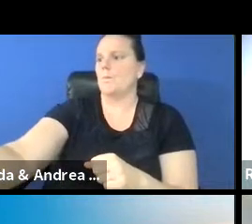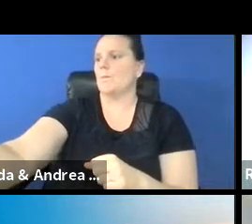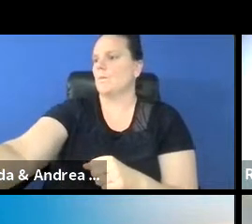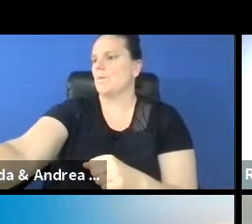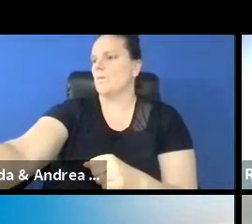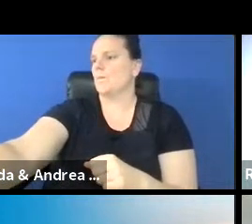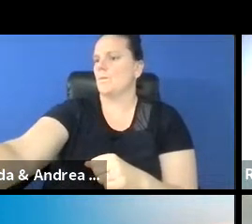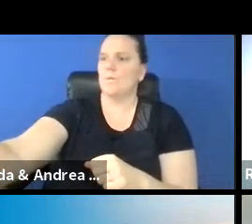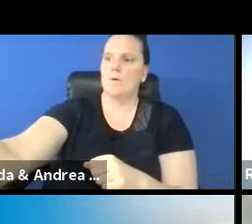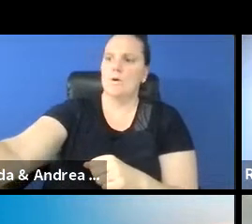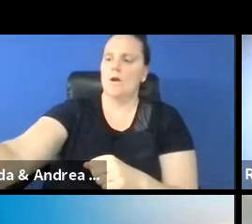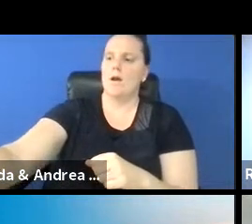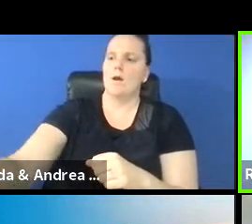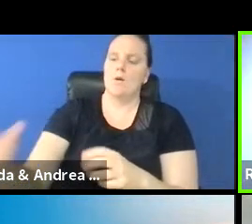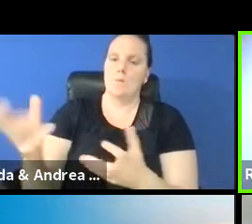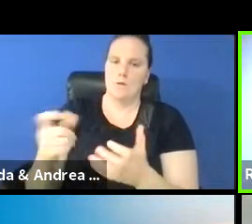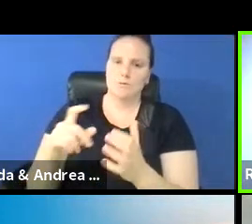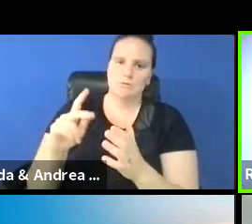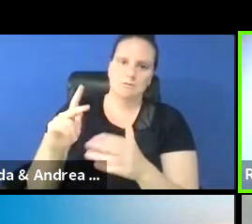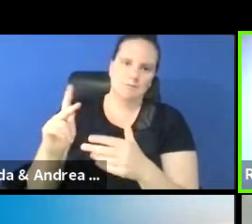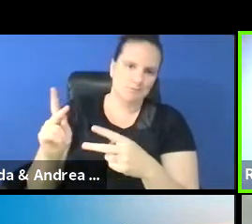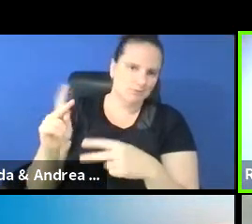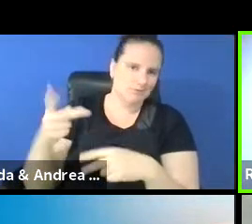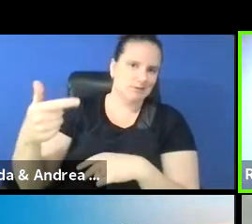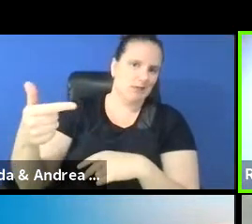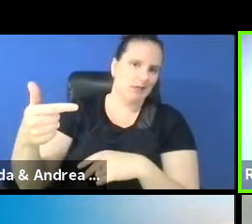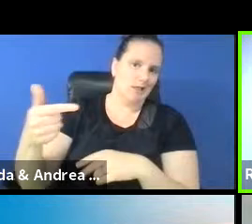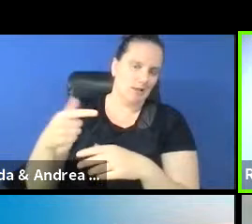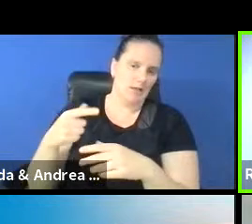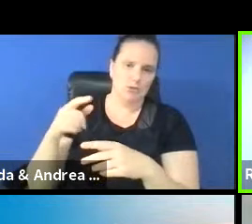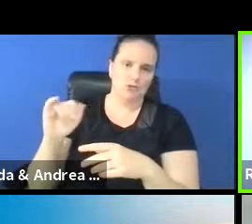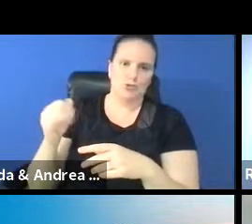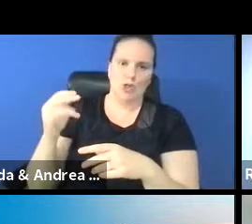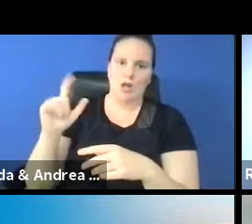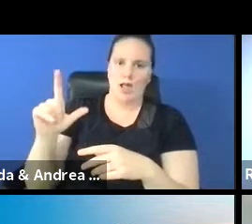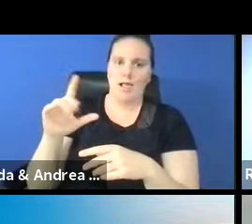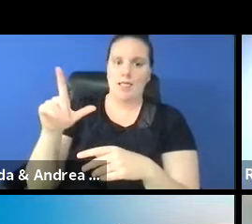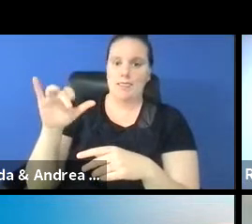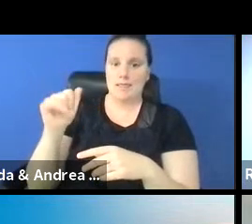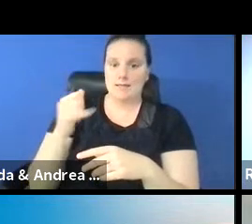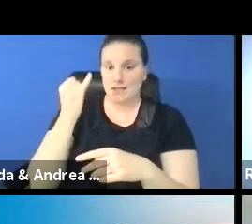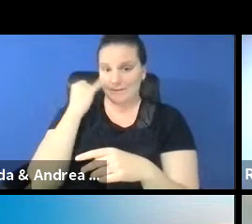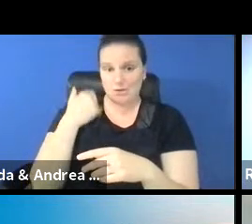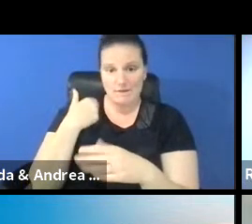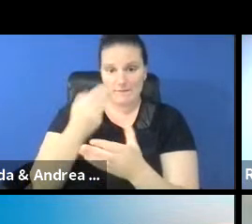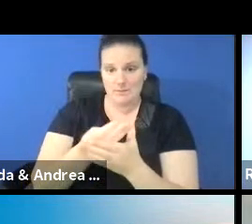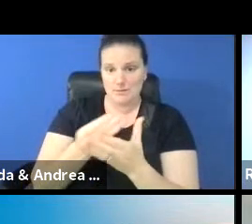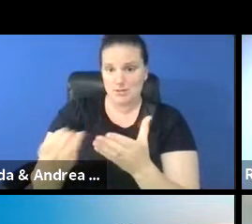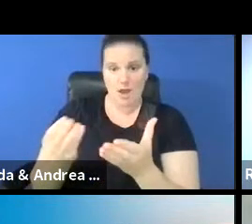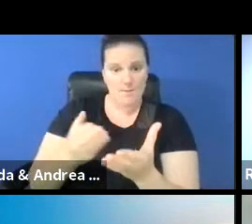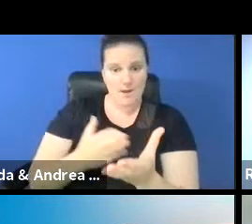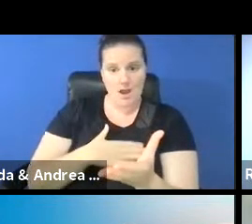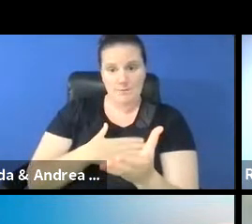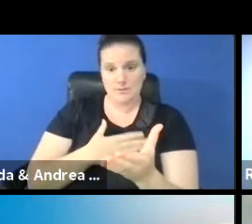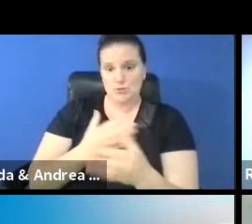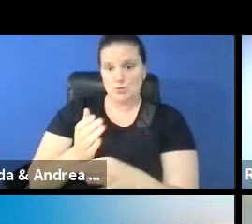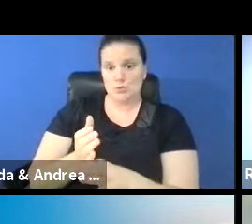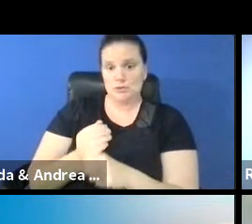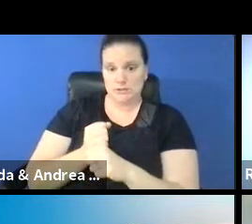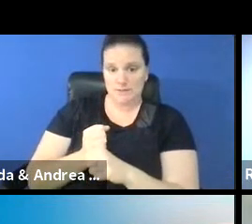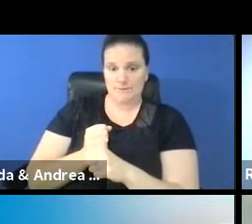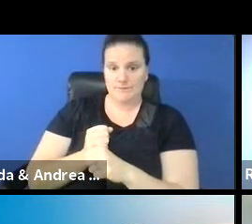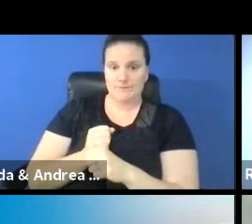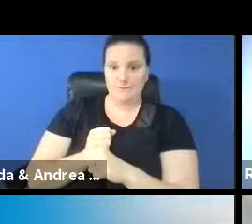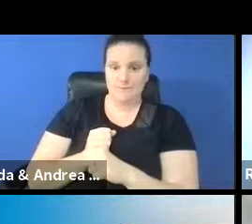going to second what Janelle was saying and also what you were saying, Lisa. If you ever have any material, I'd be happy to receive, you